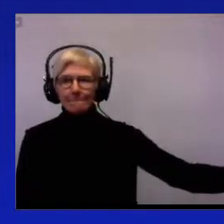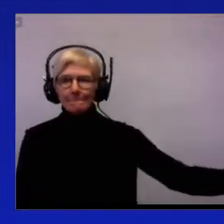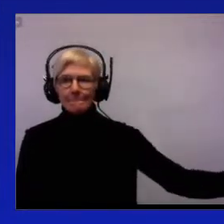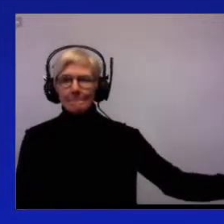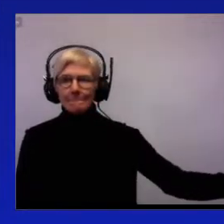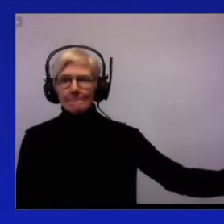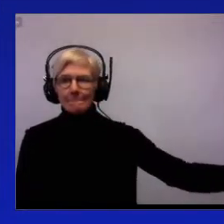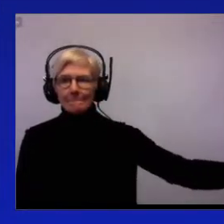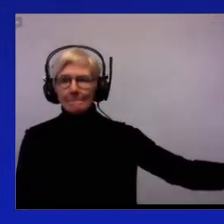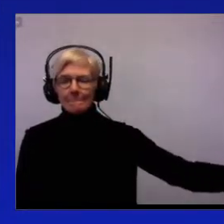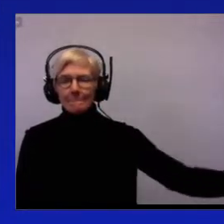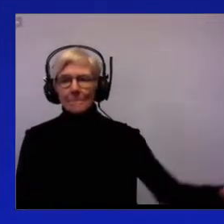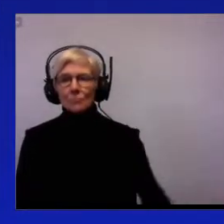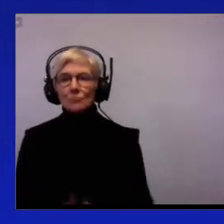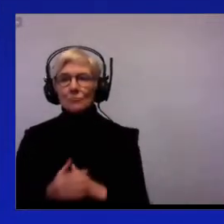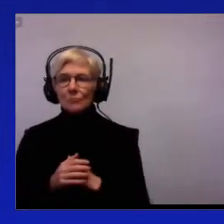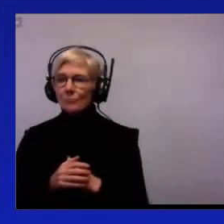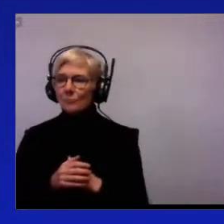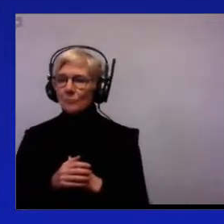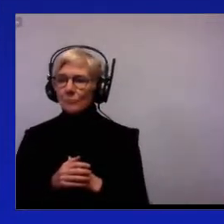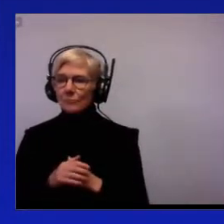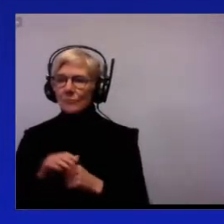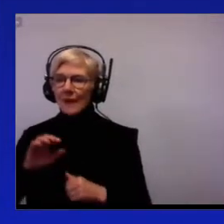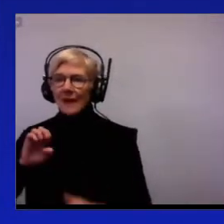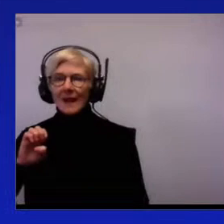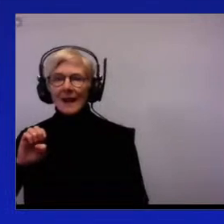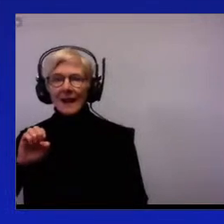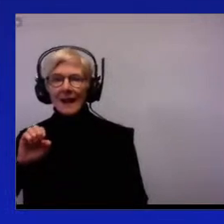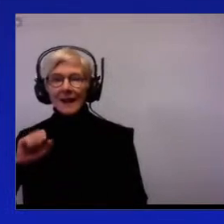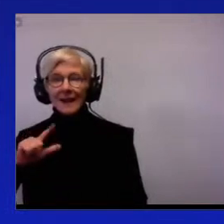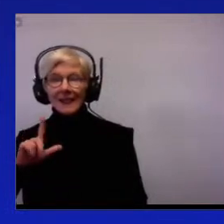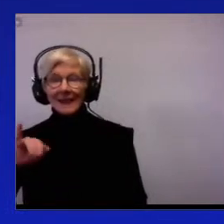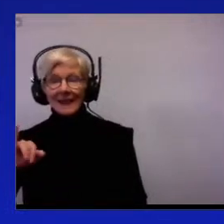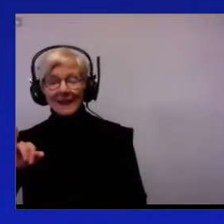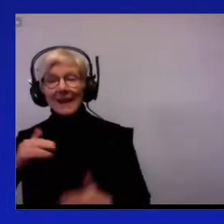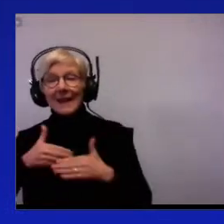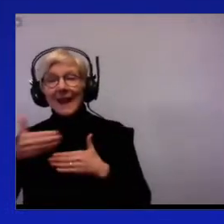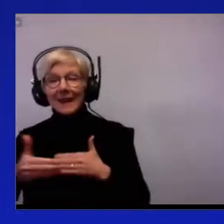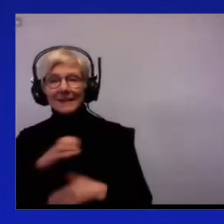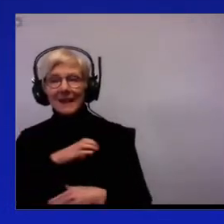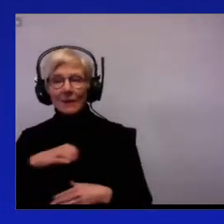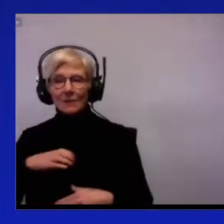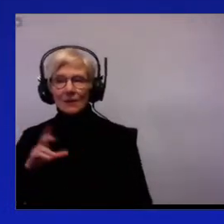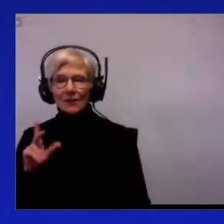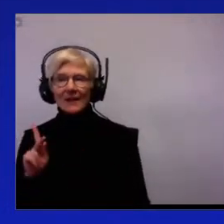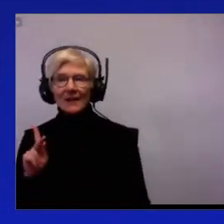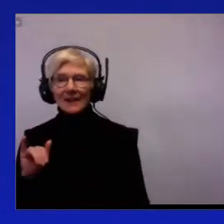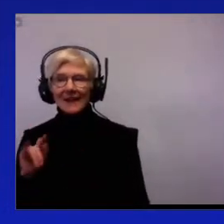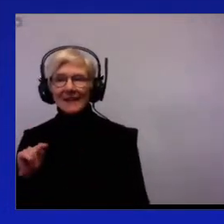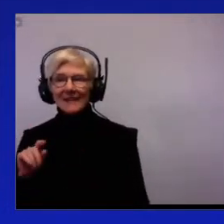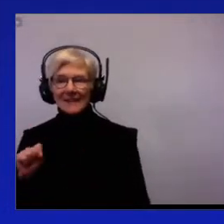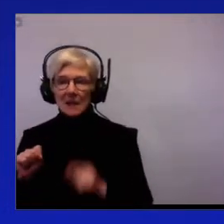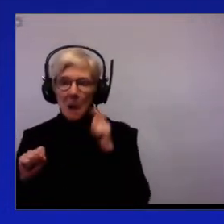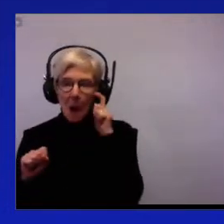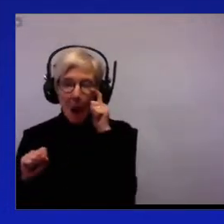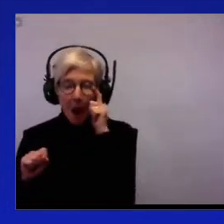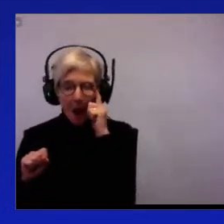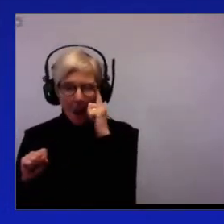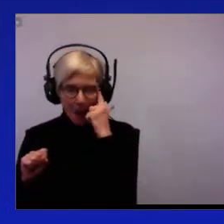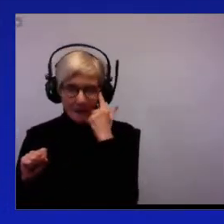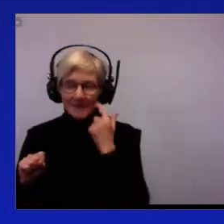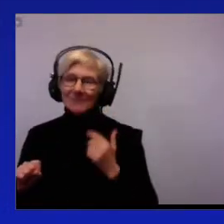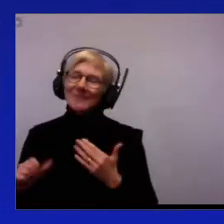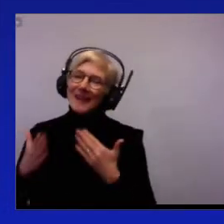Thank you. Next on our list and also on planning and/or ARAC is Councillor Kitts. Hi, everyone. Thank you